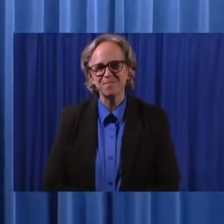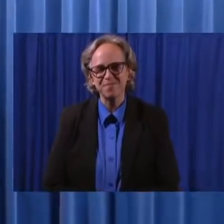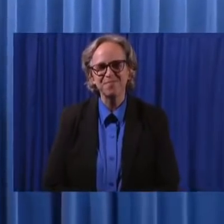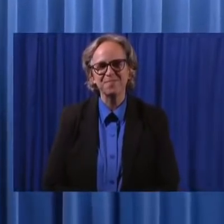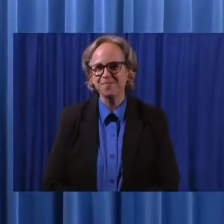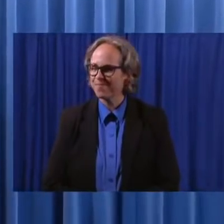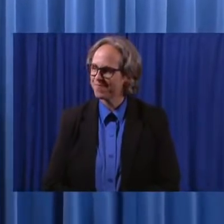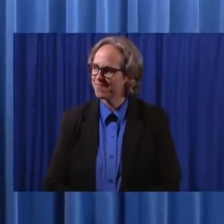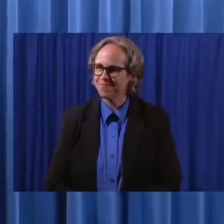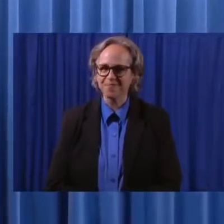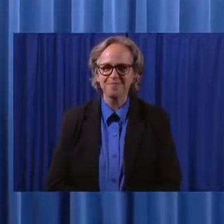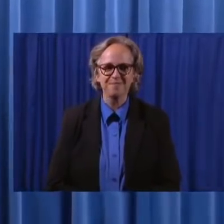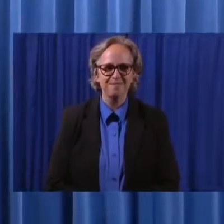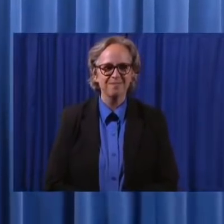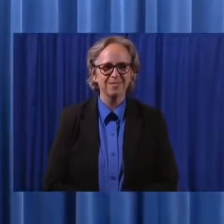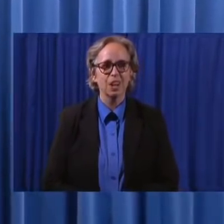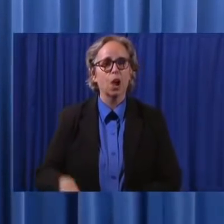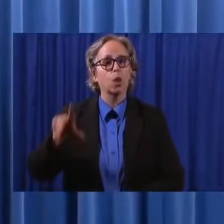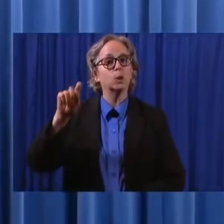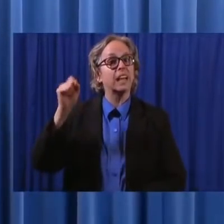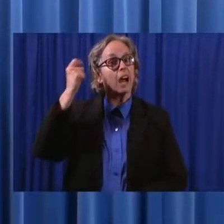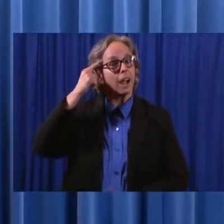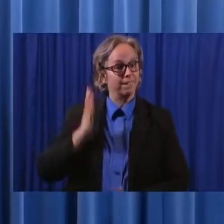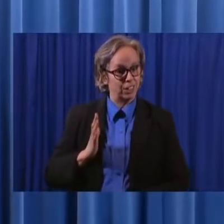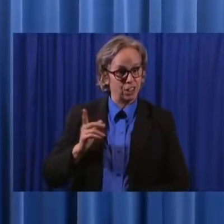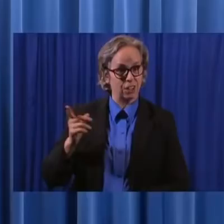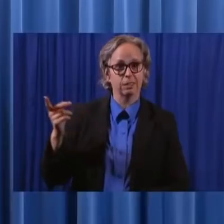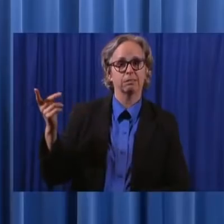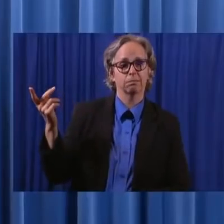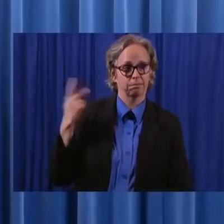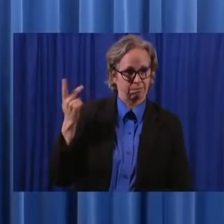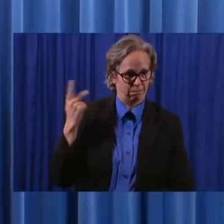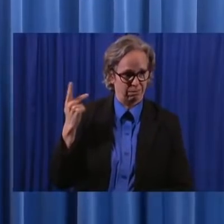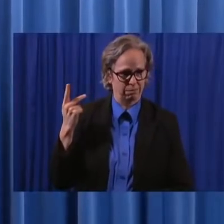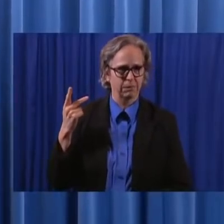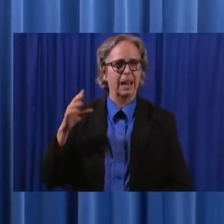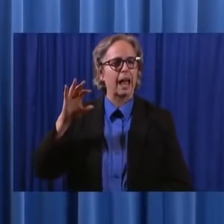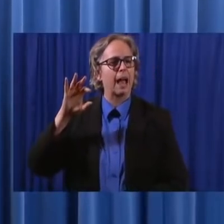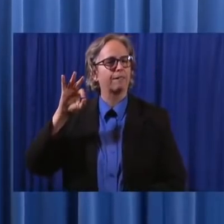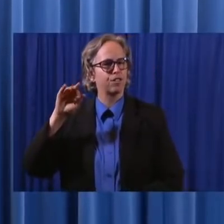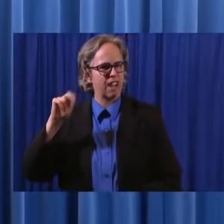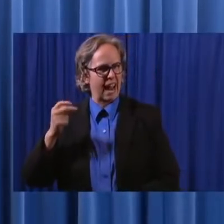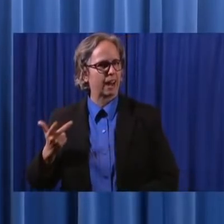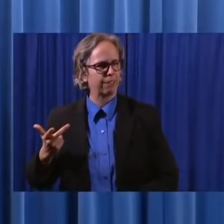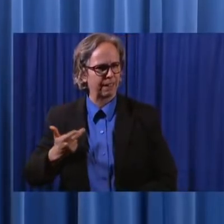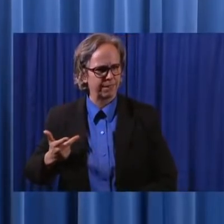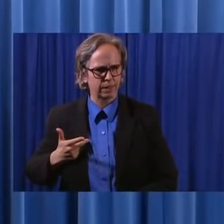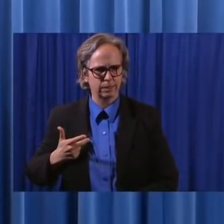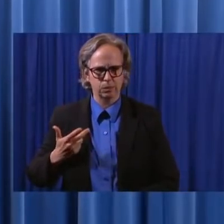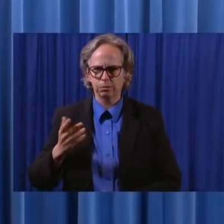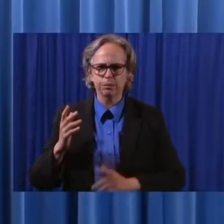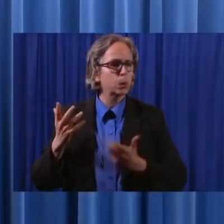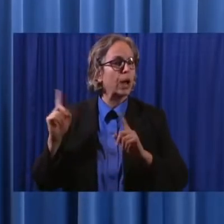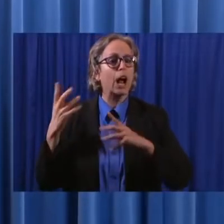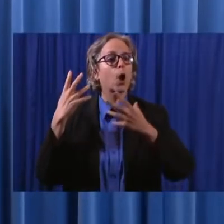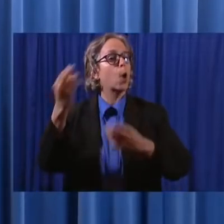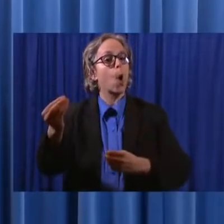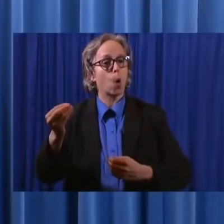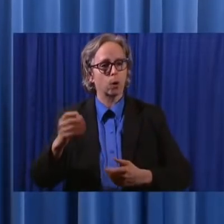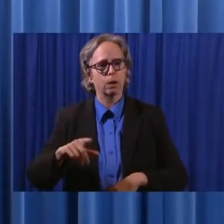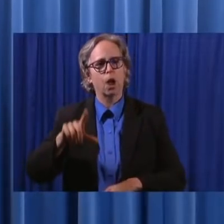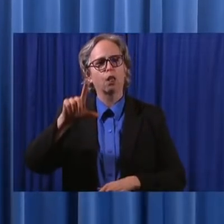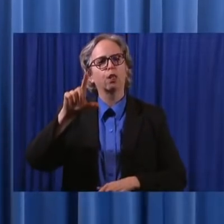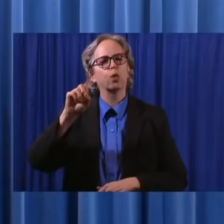Lieutenant Governor Houston and I and Fran had a great time in Lordstown yesterday. We're very, very excited about what we're